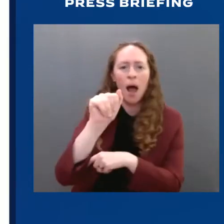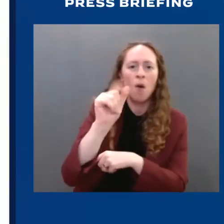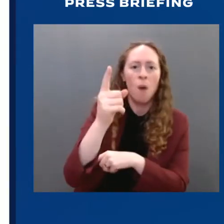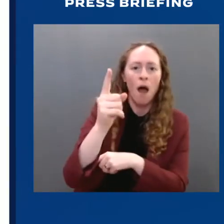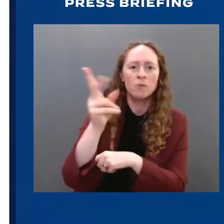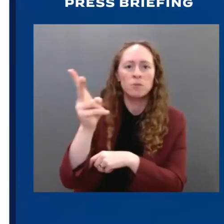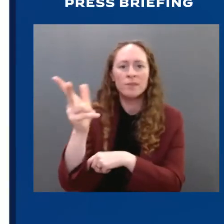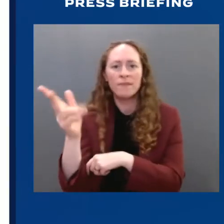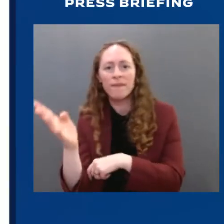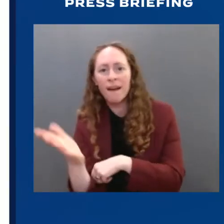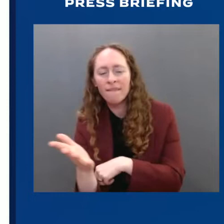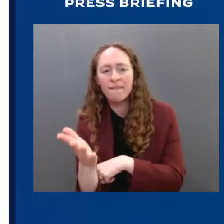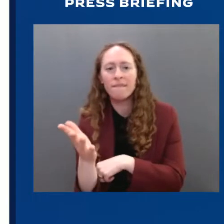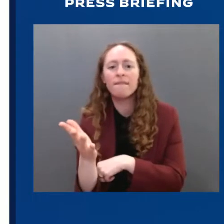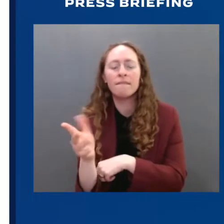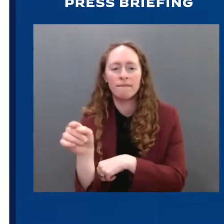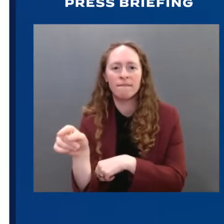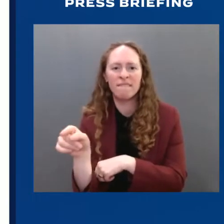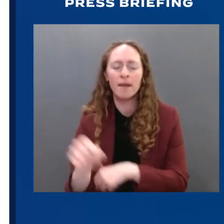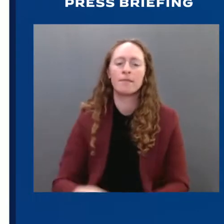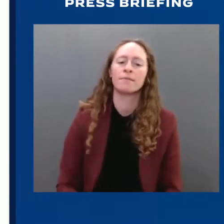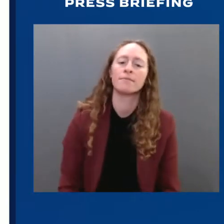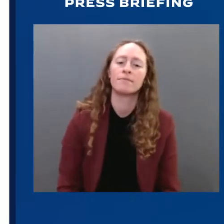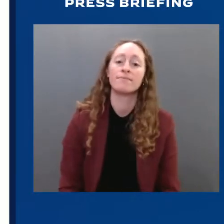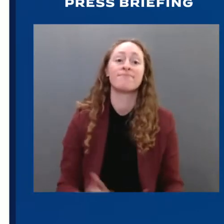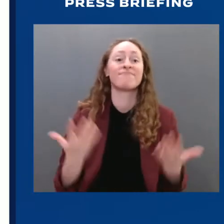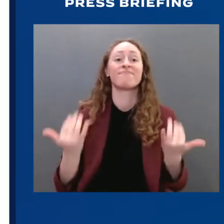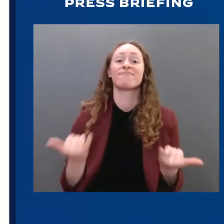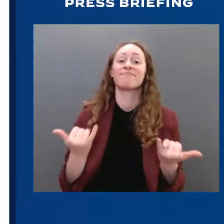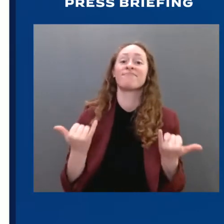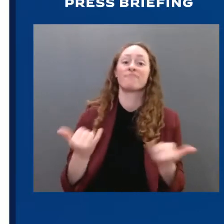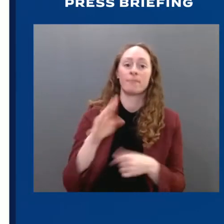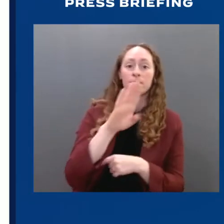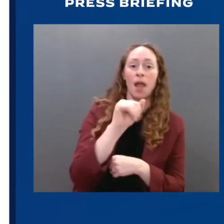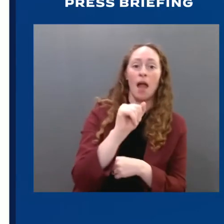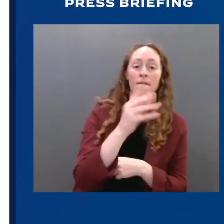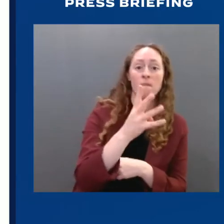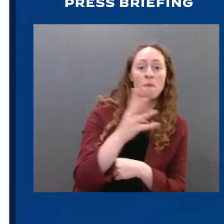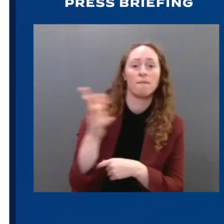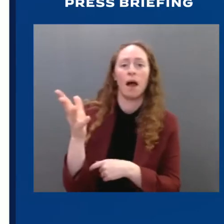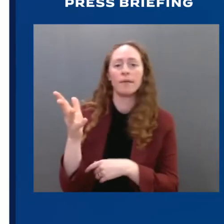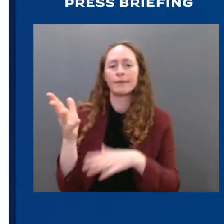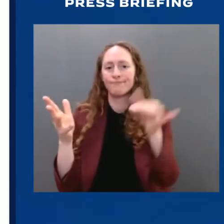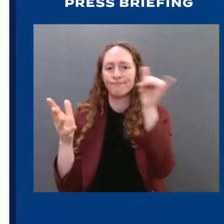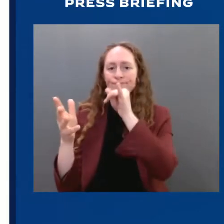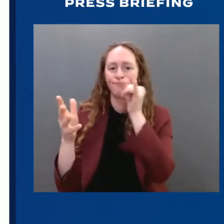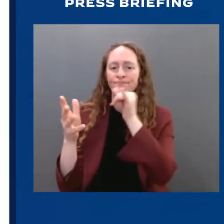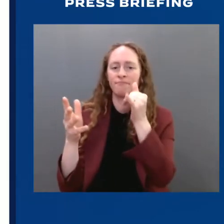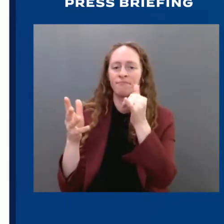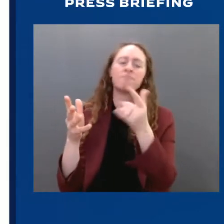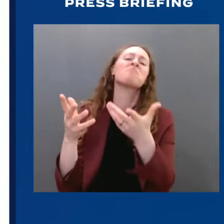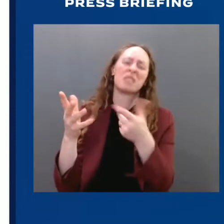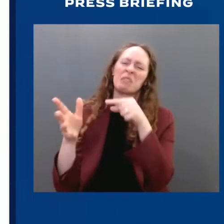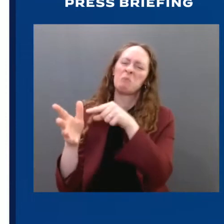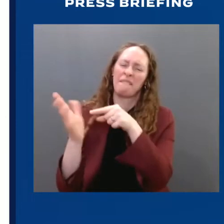with is the BA4.5, particularly the BA5. Next slide. As you see here, if you look in